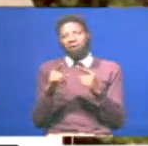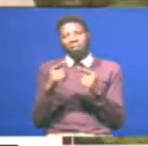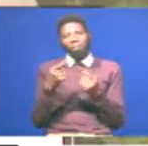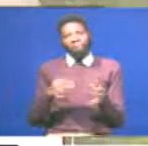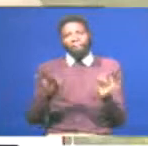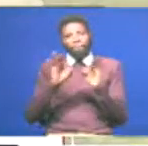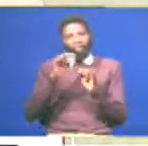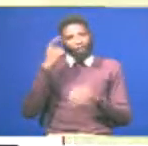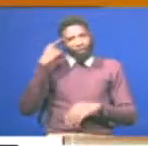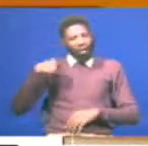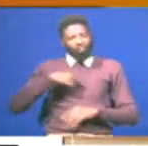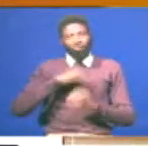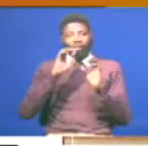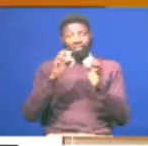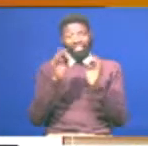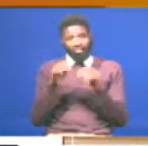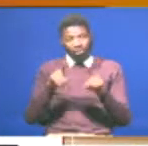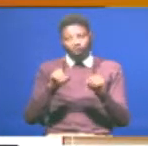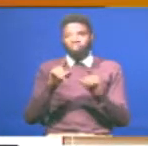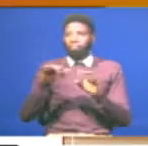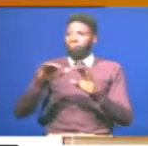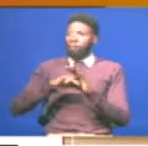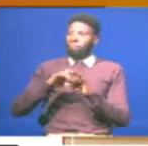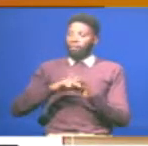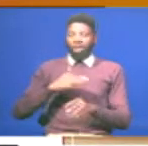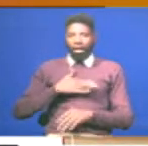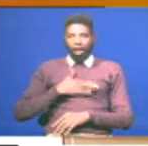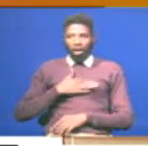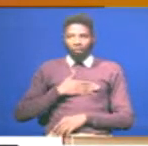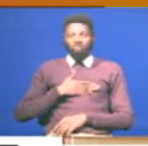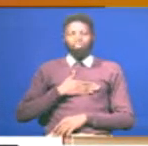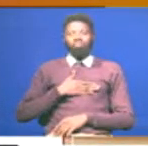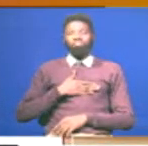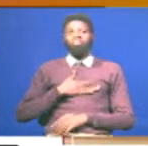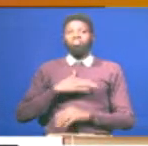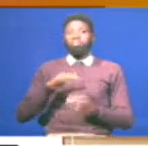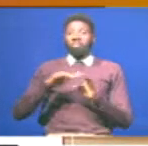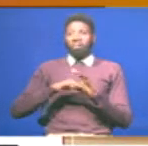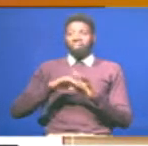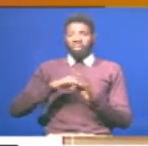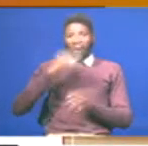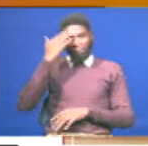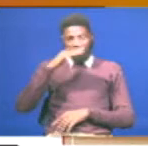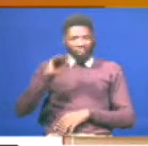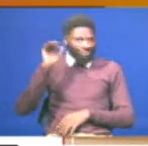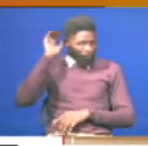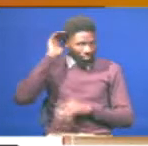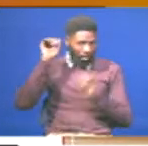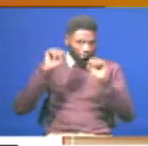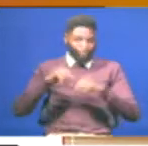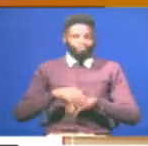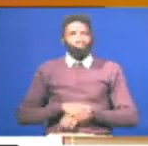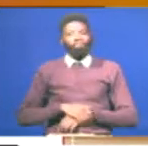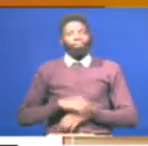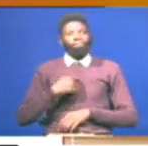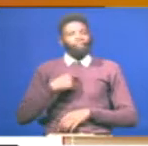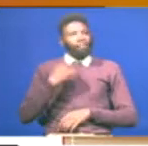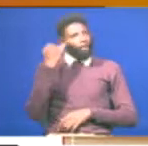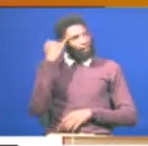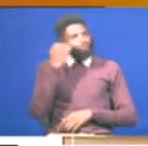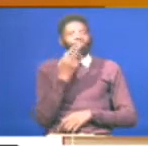us, policymakers would listen to you." So that's when I started having ideas of getting to